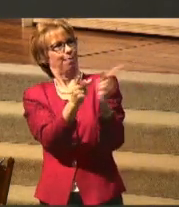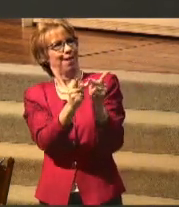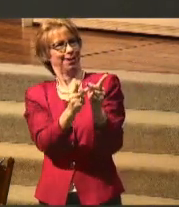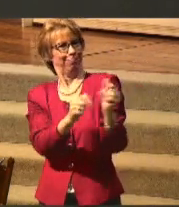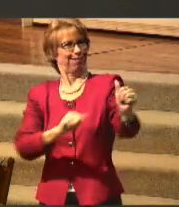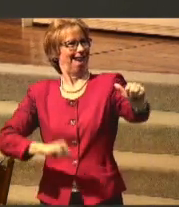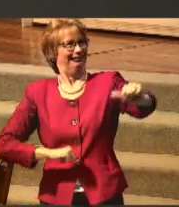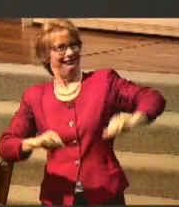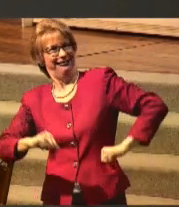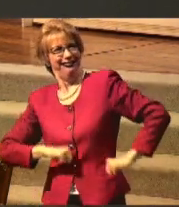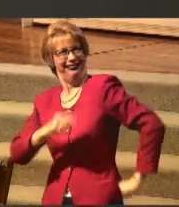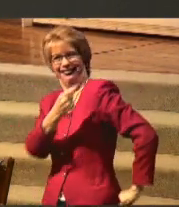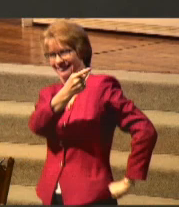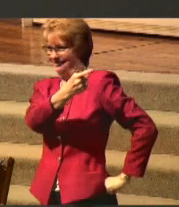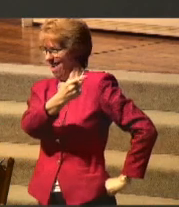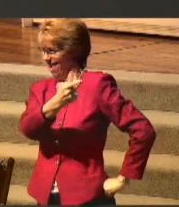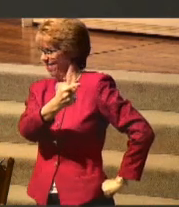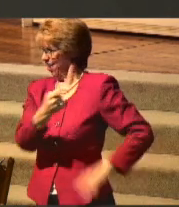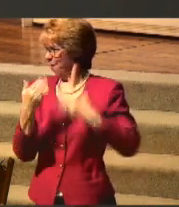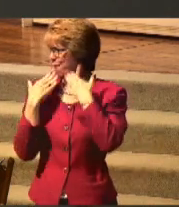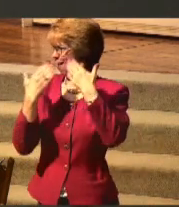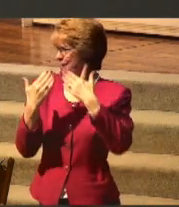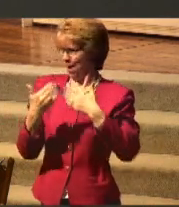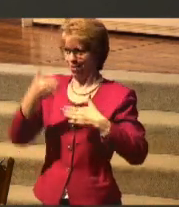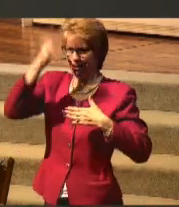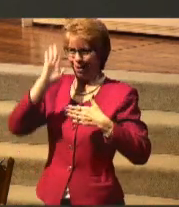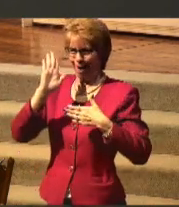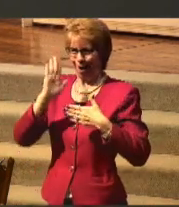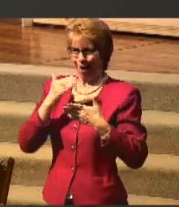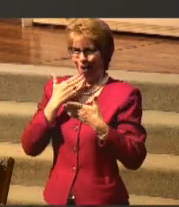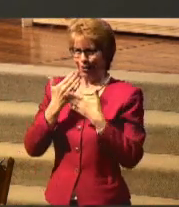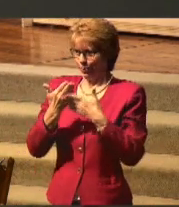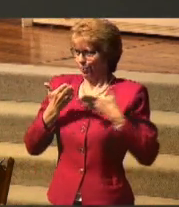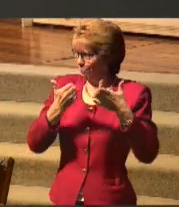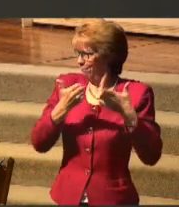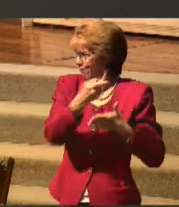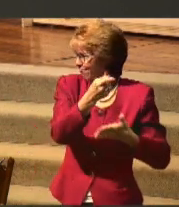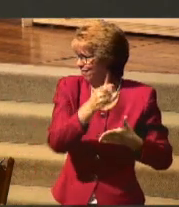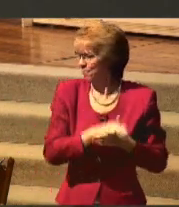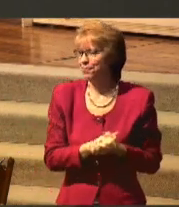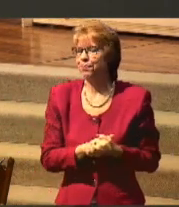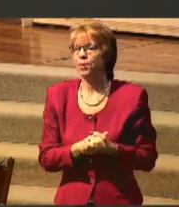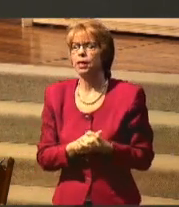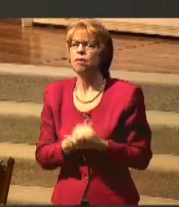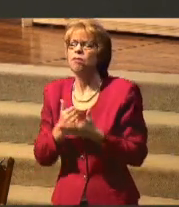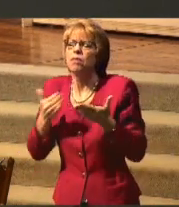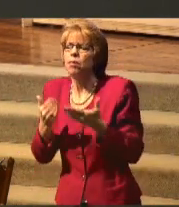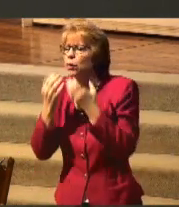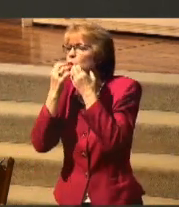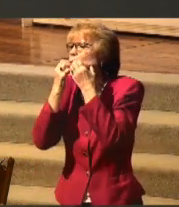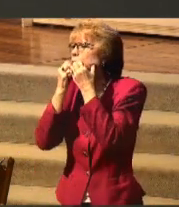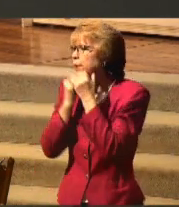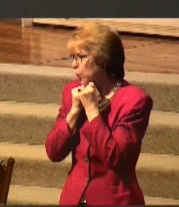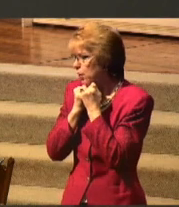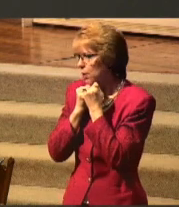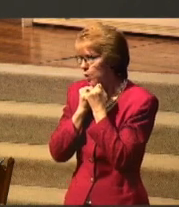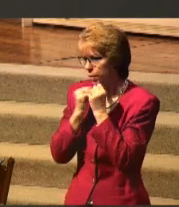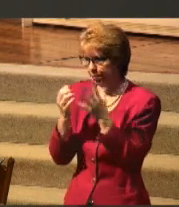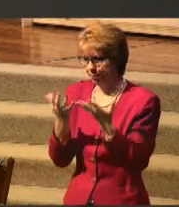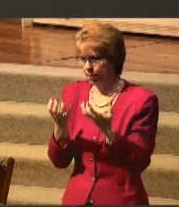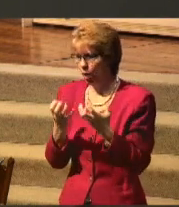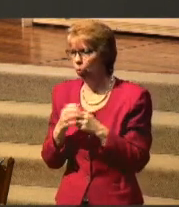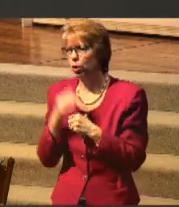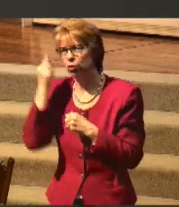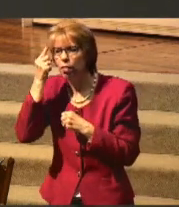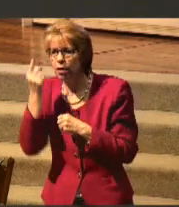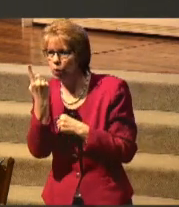it. We're so thankful for God's goodness to us. Something that we cherish. I'd like you to think